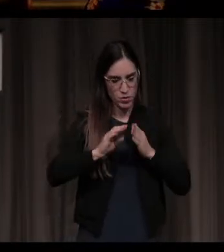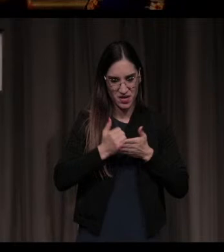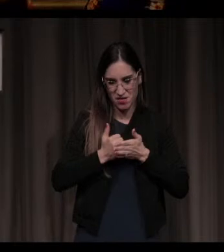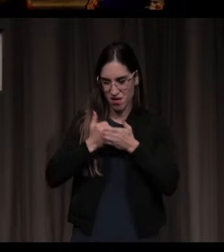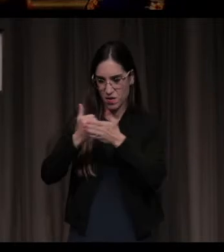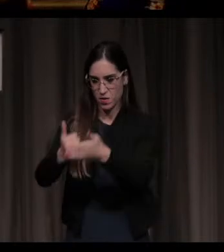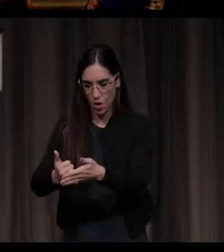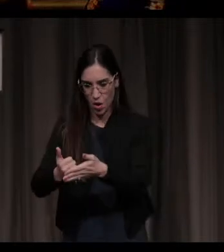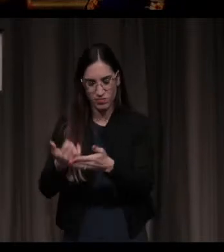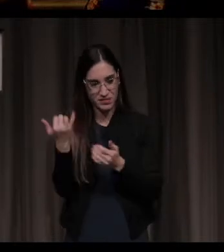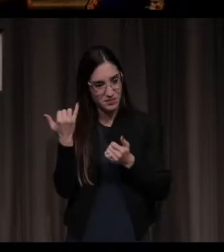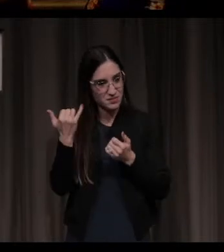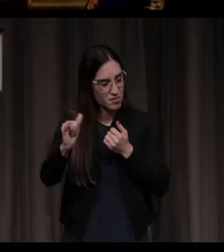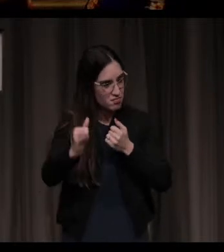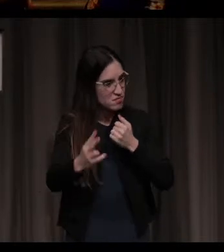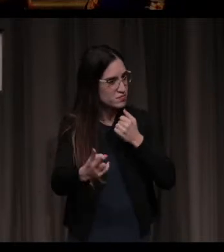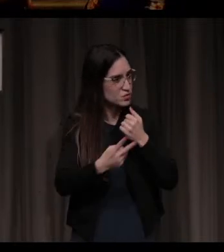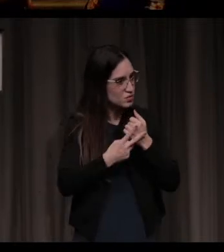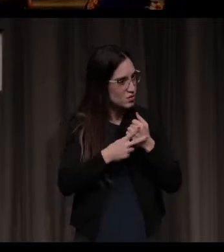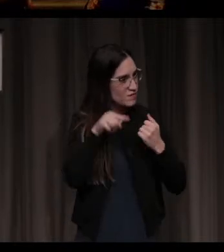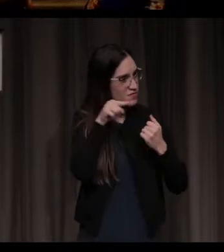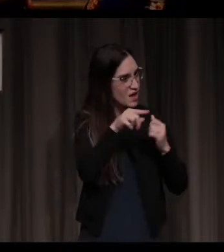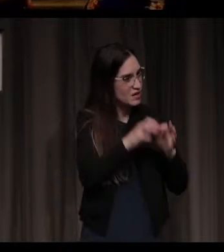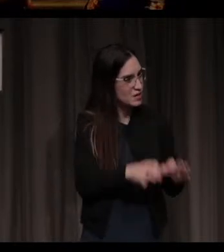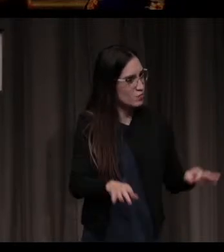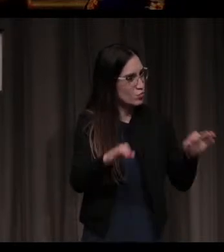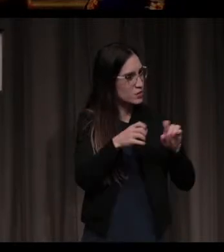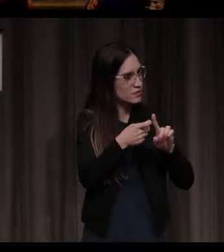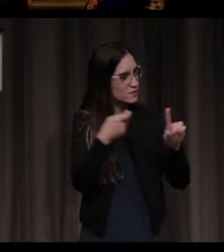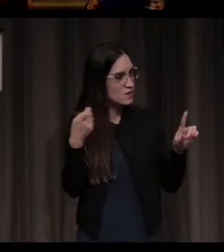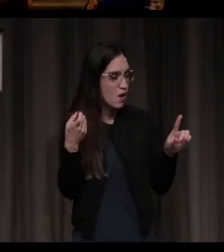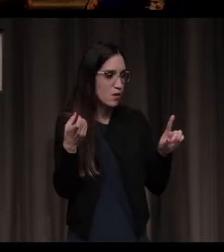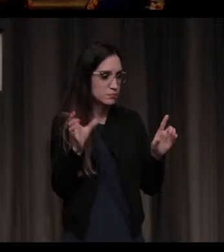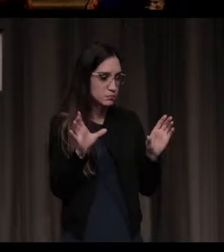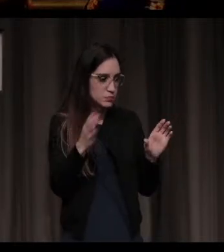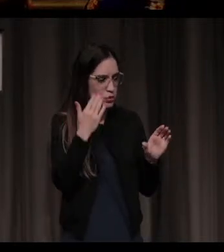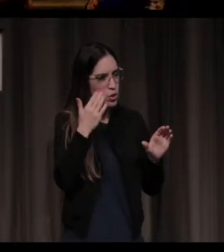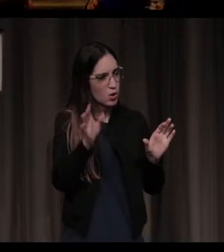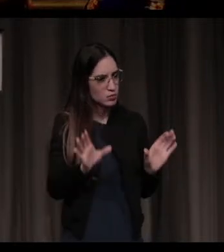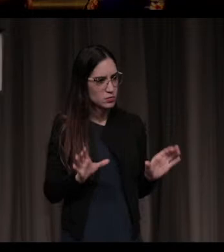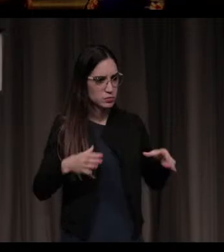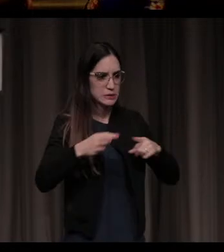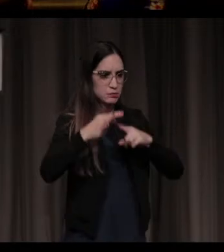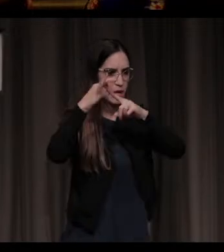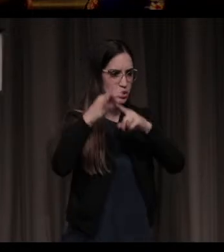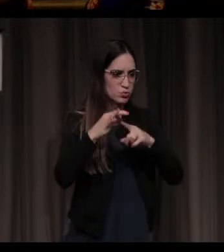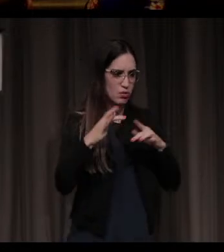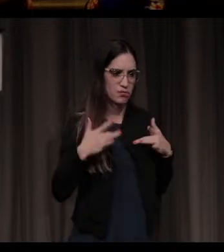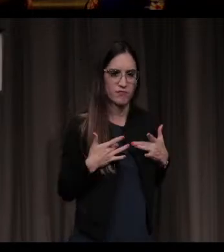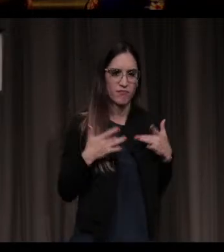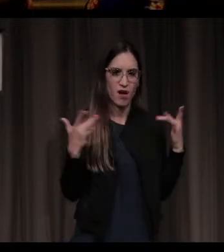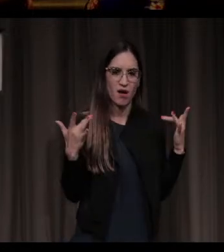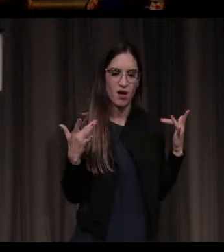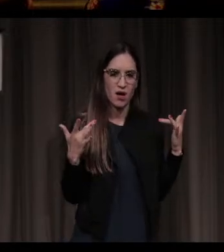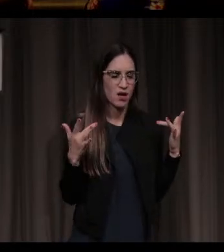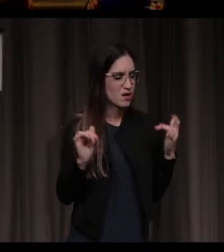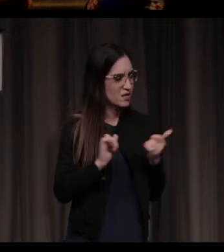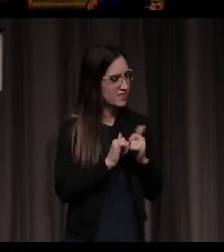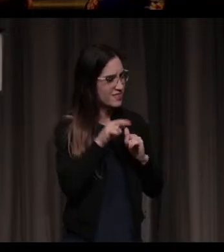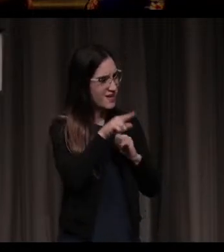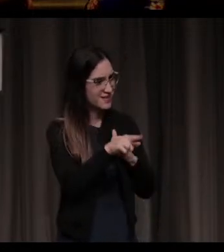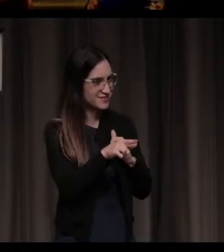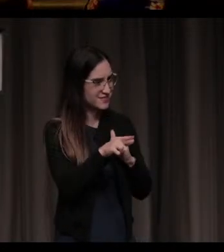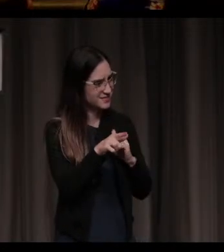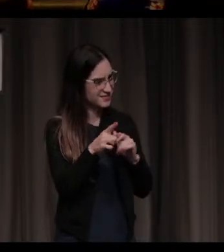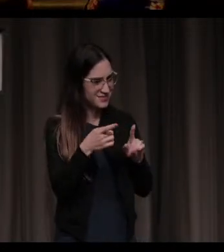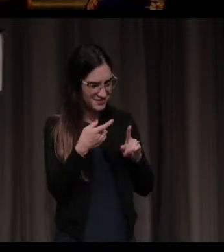family? And I'm super happy that you touched on the importance of the ceremonial life of the community, because that is the foundation that has sustained us through